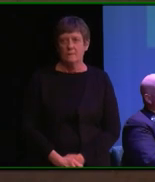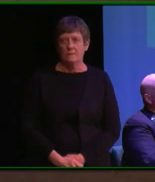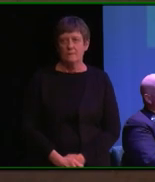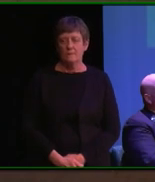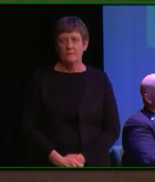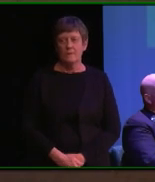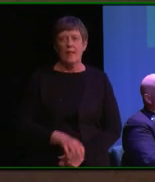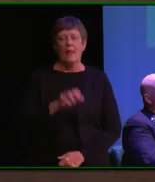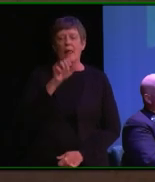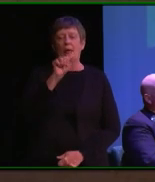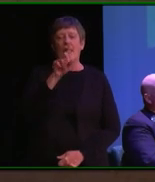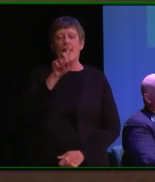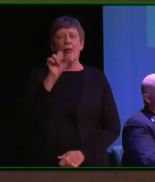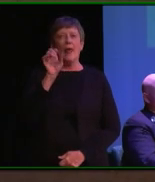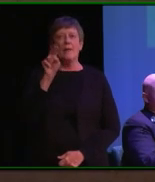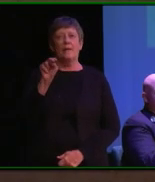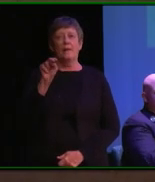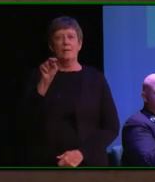Aiden Rock.